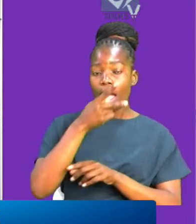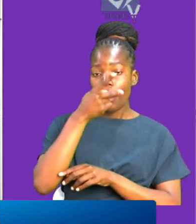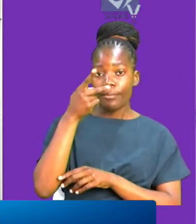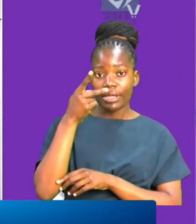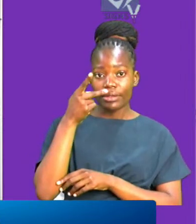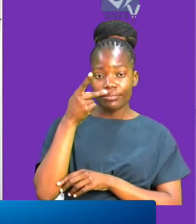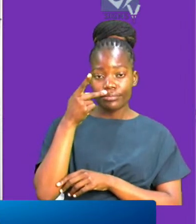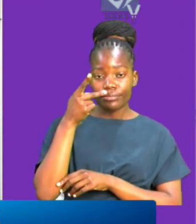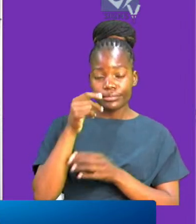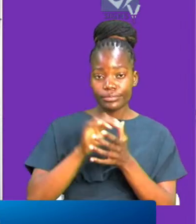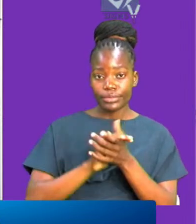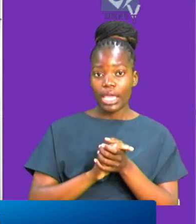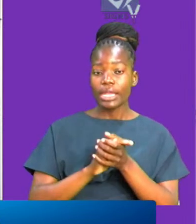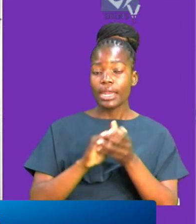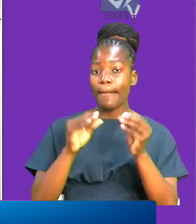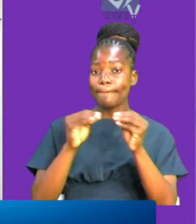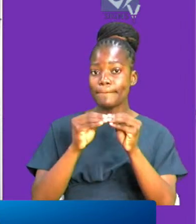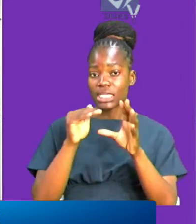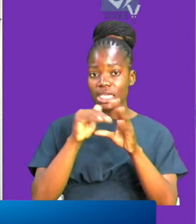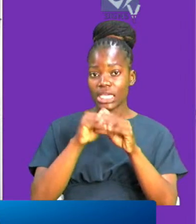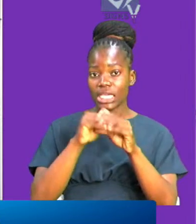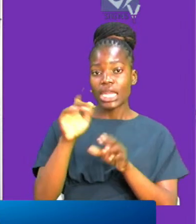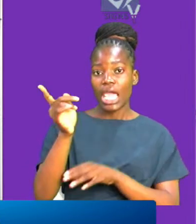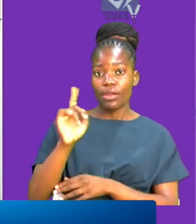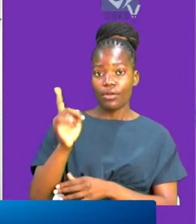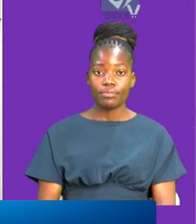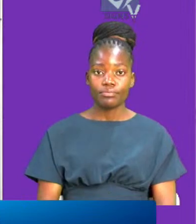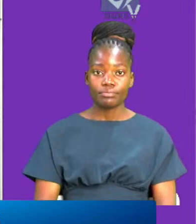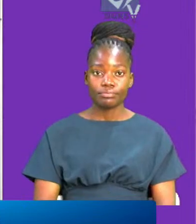Executive Committee meeting in Nairobi.